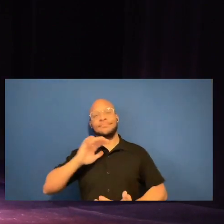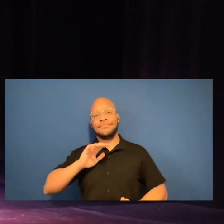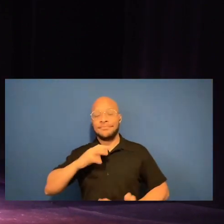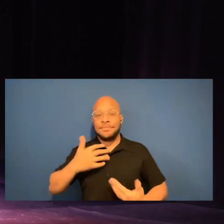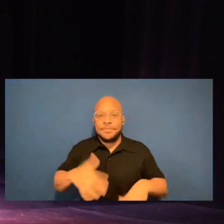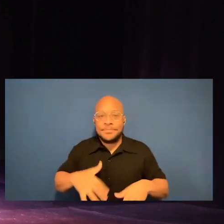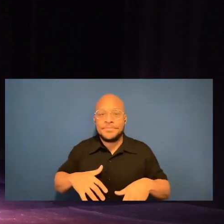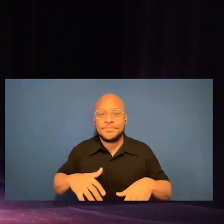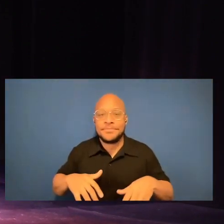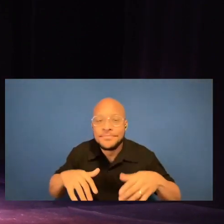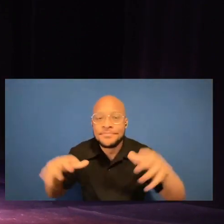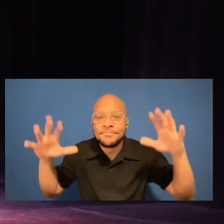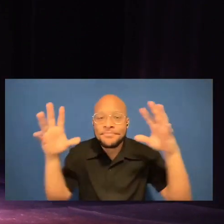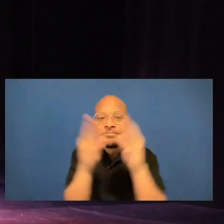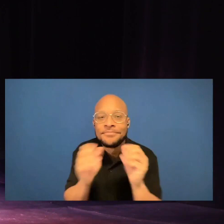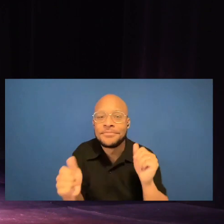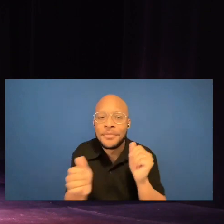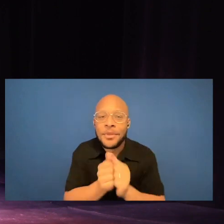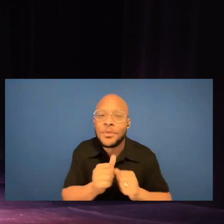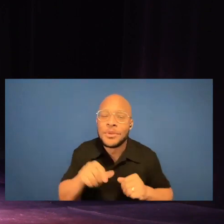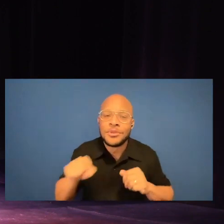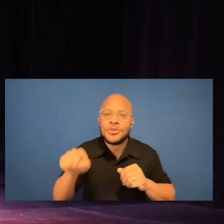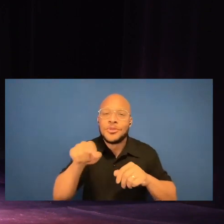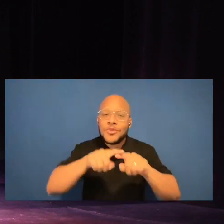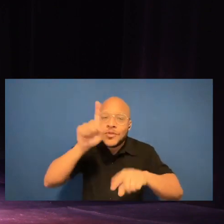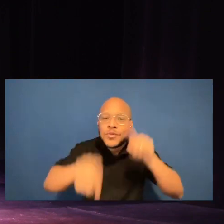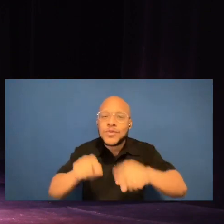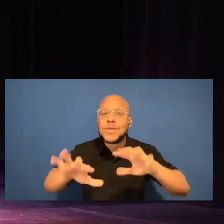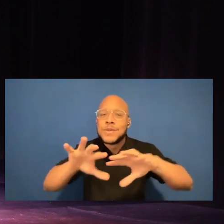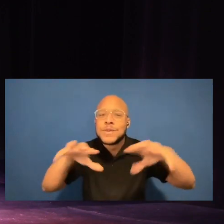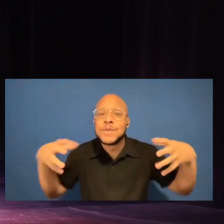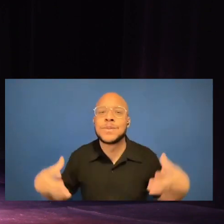luminaries, fortune tellers, social agitators,